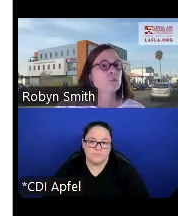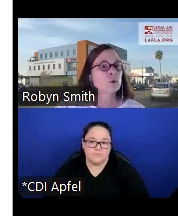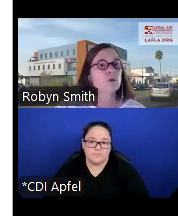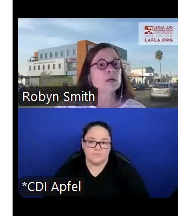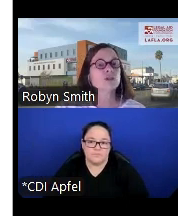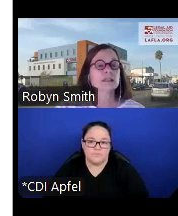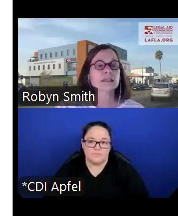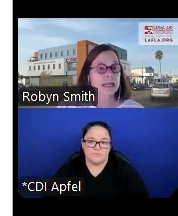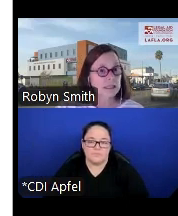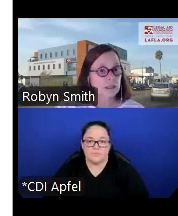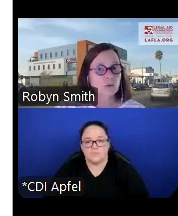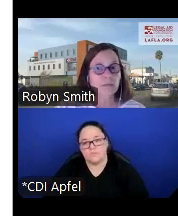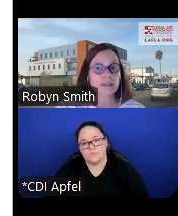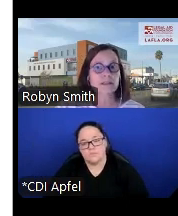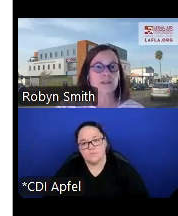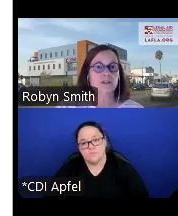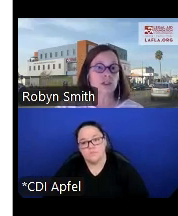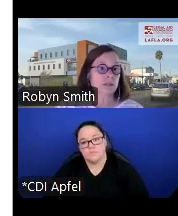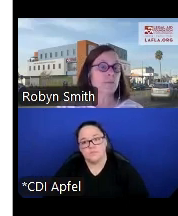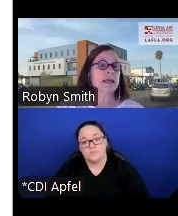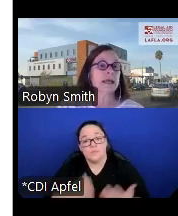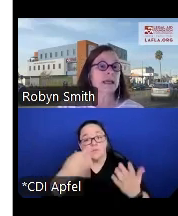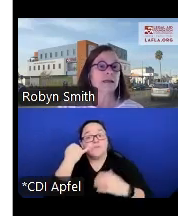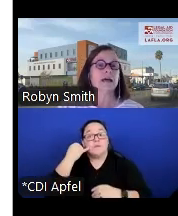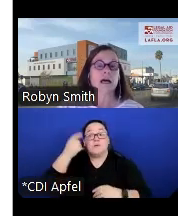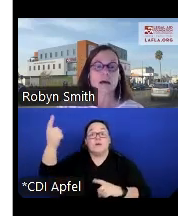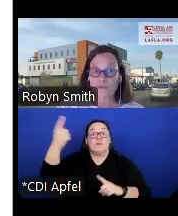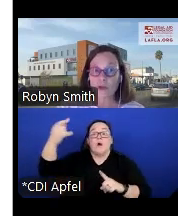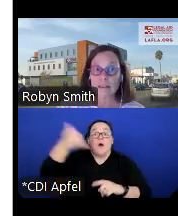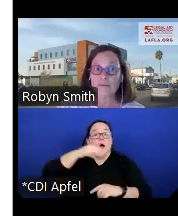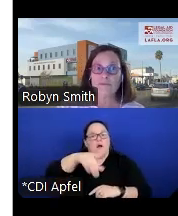If anyone wants you to sign an agreement to